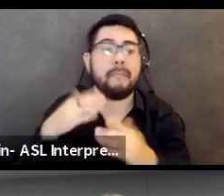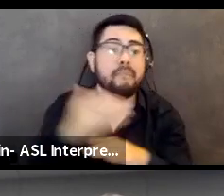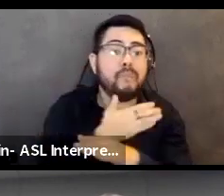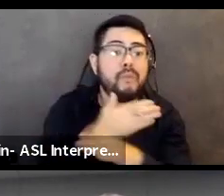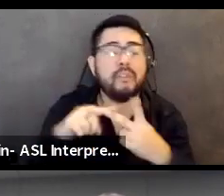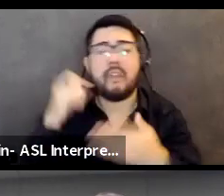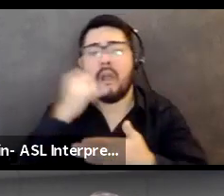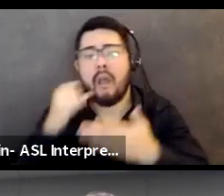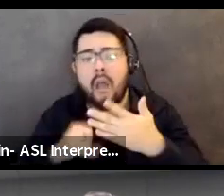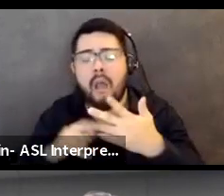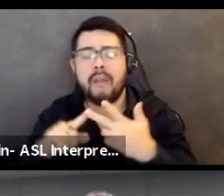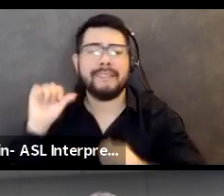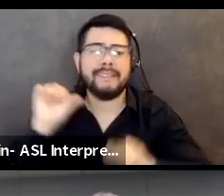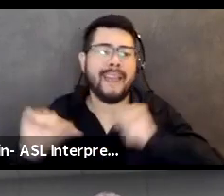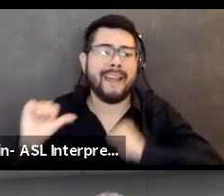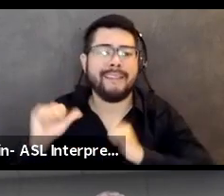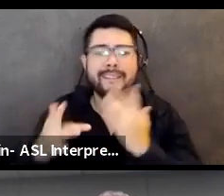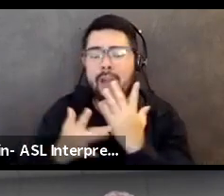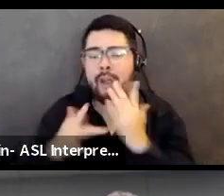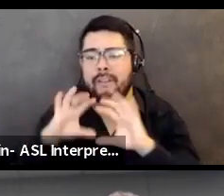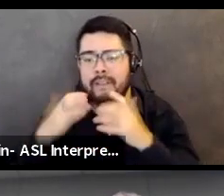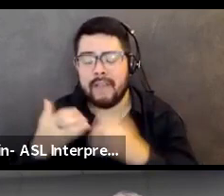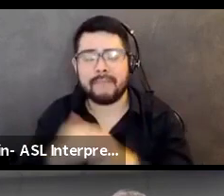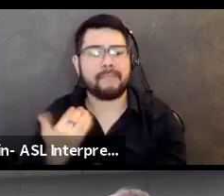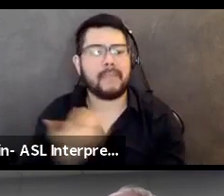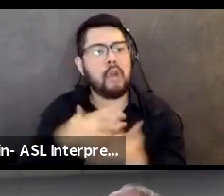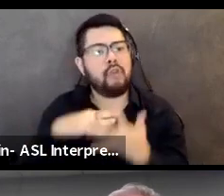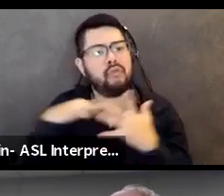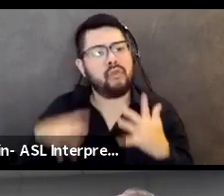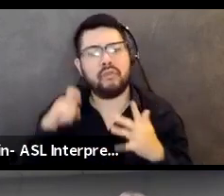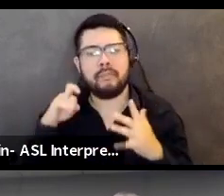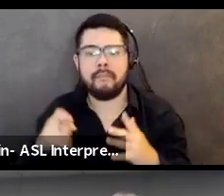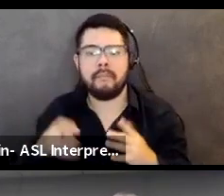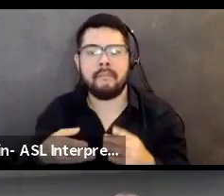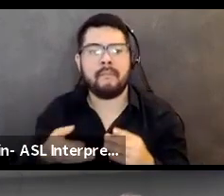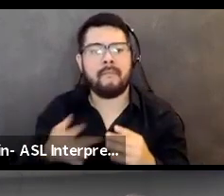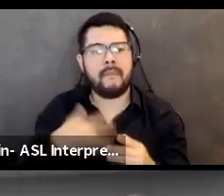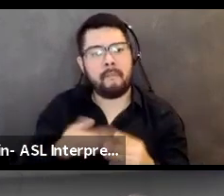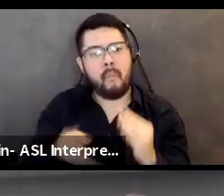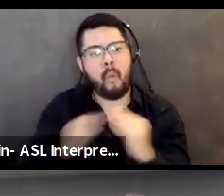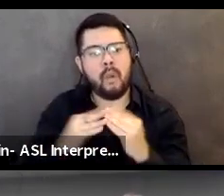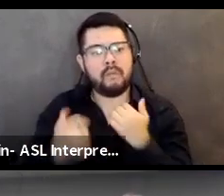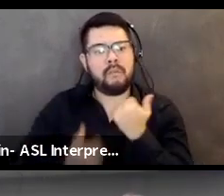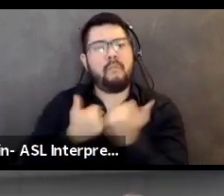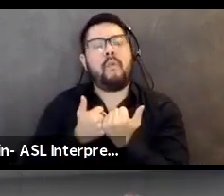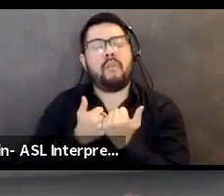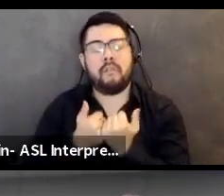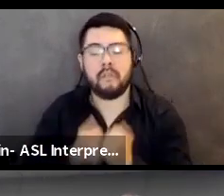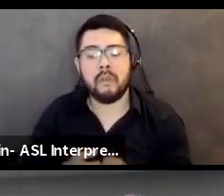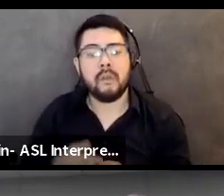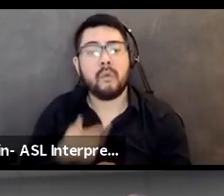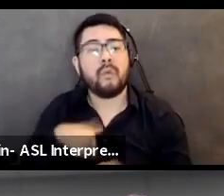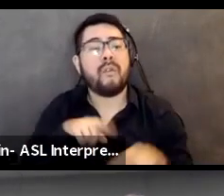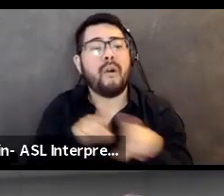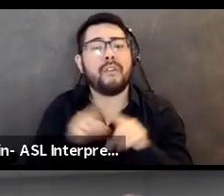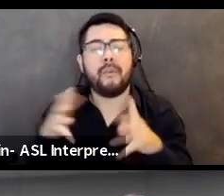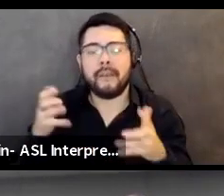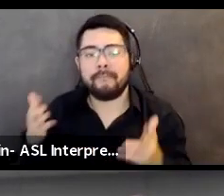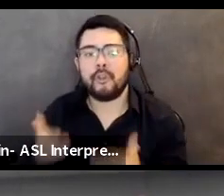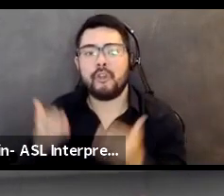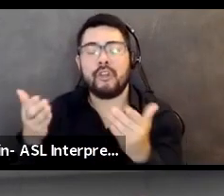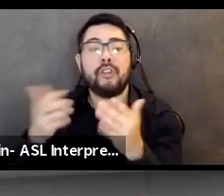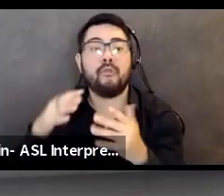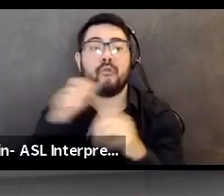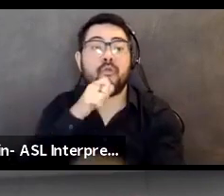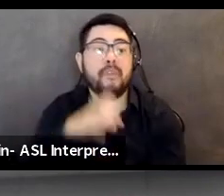technology our students definitely deserve better in this day and age we cur encourage women in stem